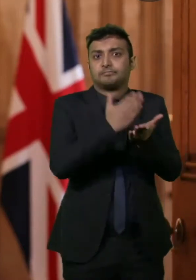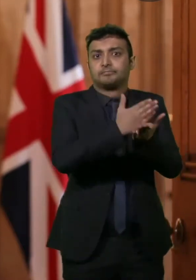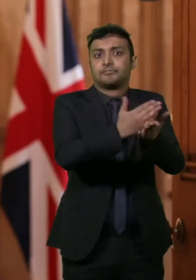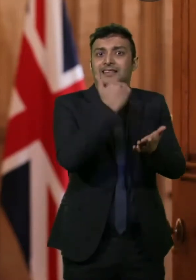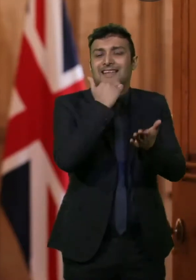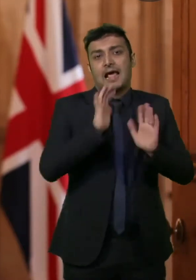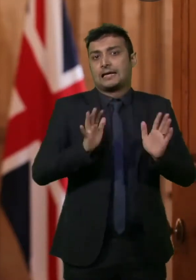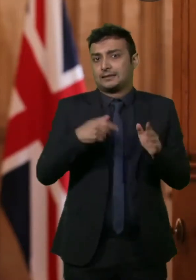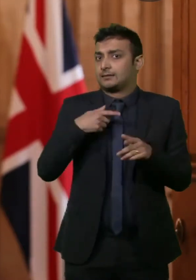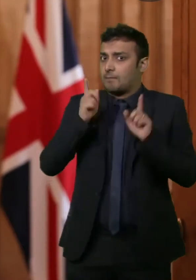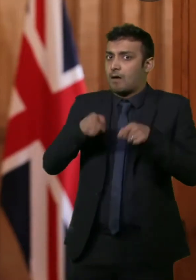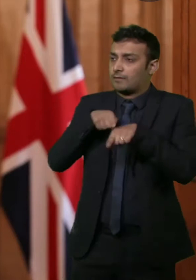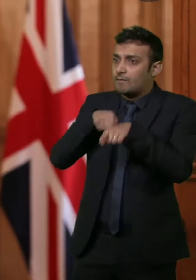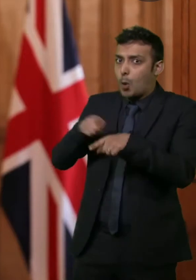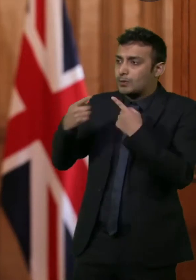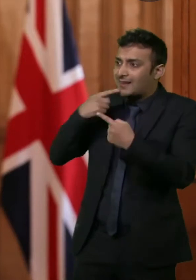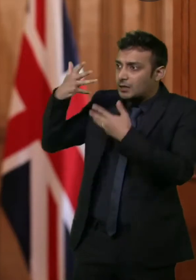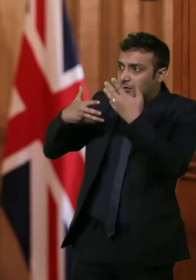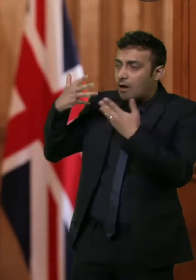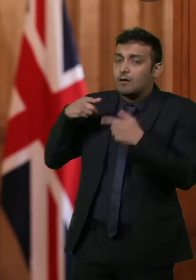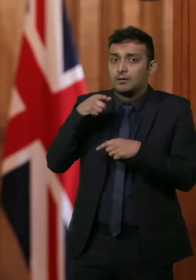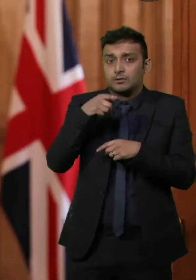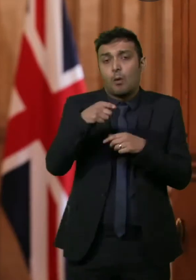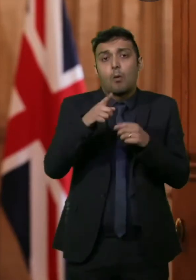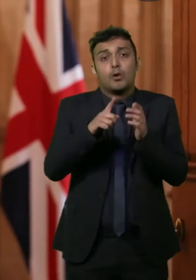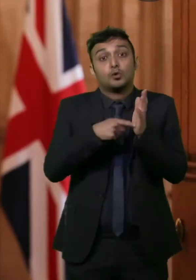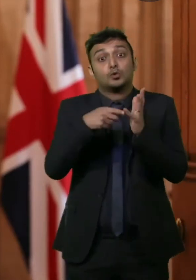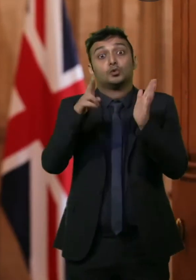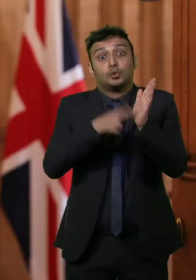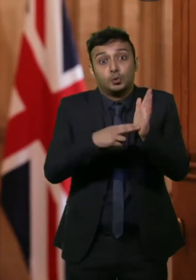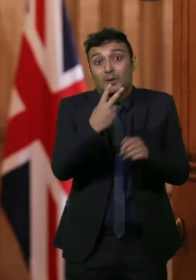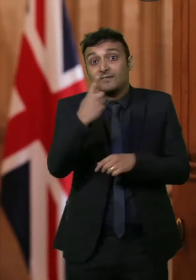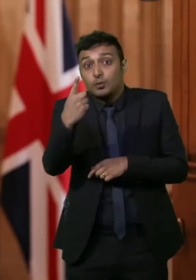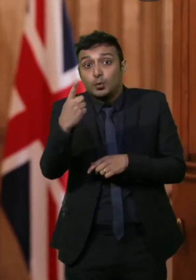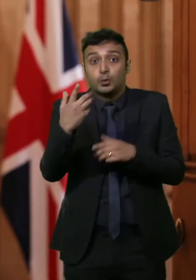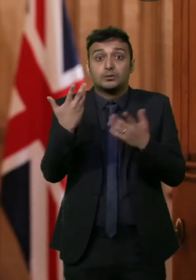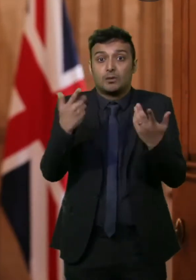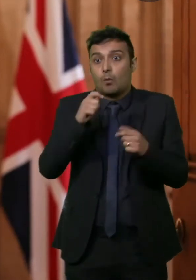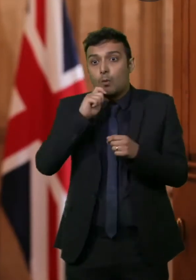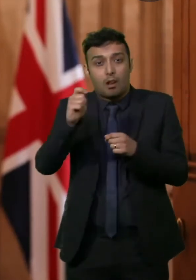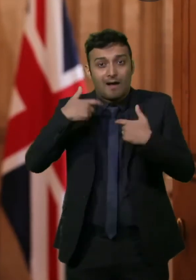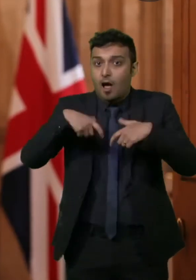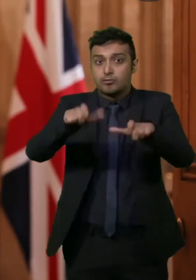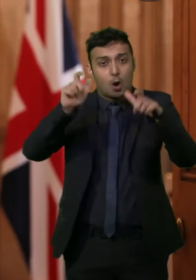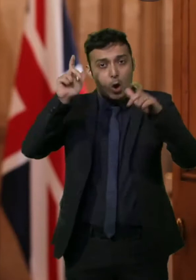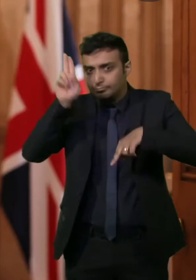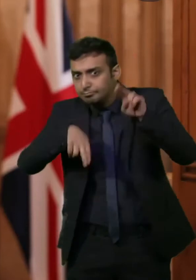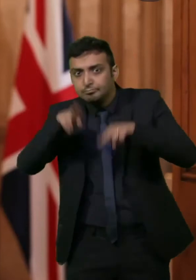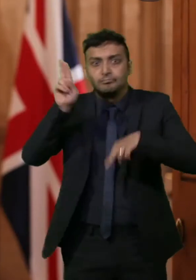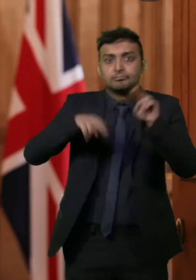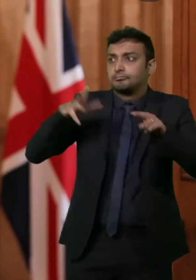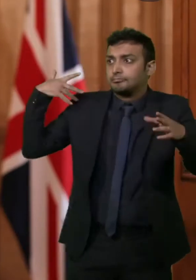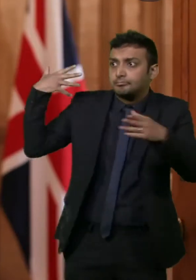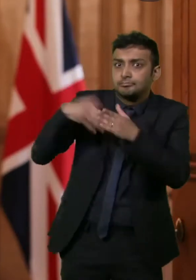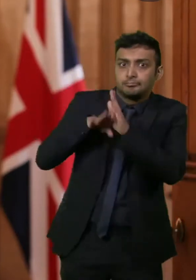17th, June the 21st, we will continue to assess where we've got to. The data on the vaccinations and the